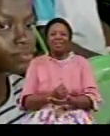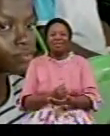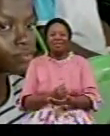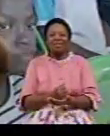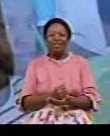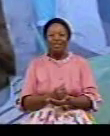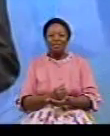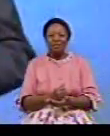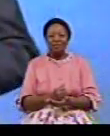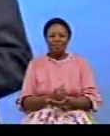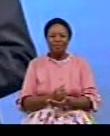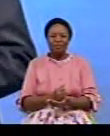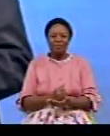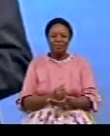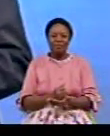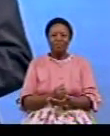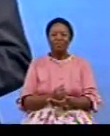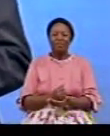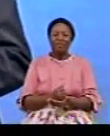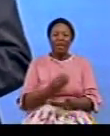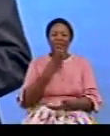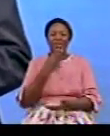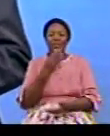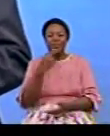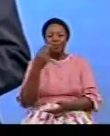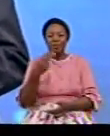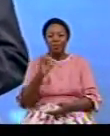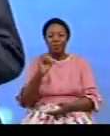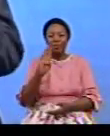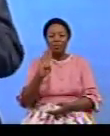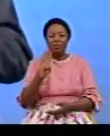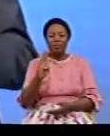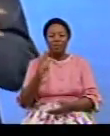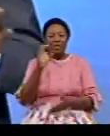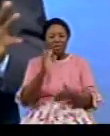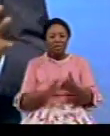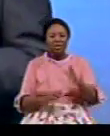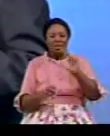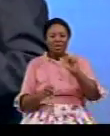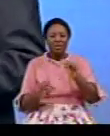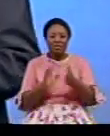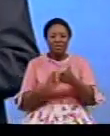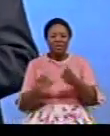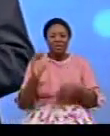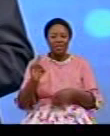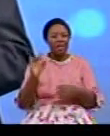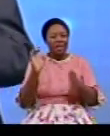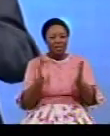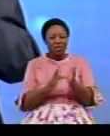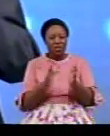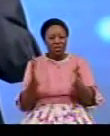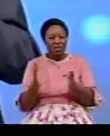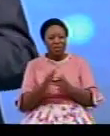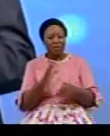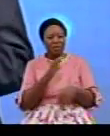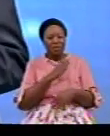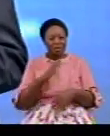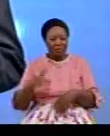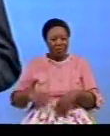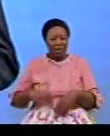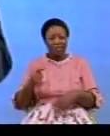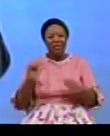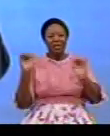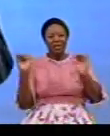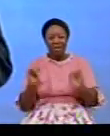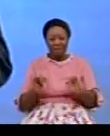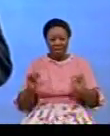Showers of blessing. Chapter 13, showers of blessing. Don't go. It will come